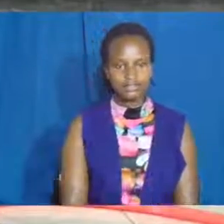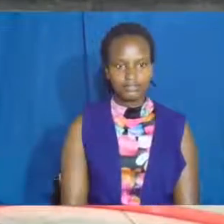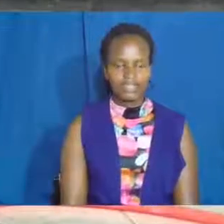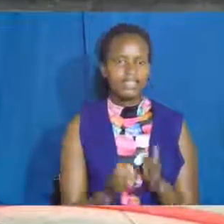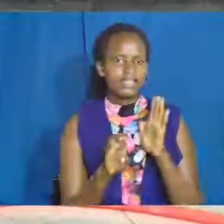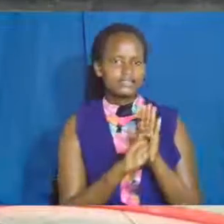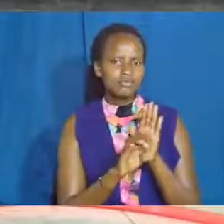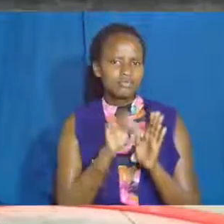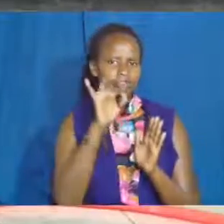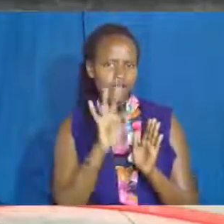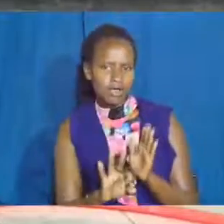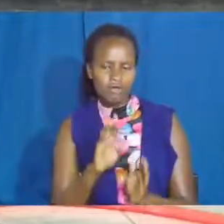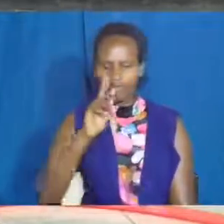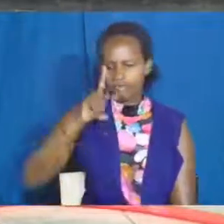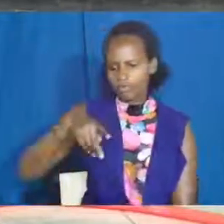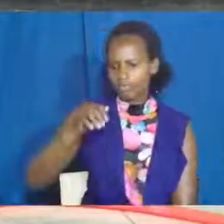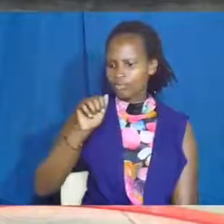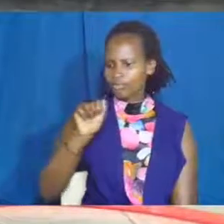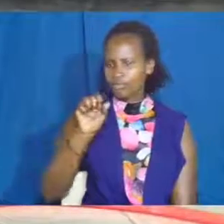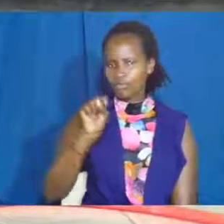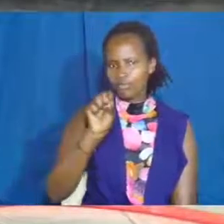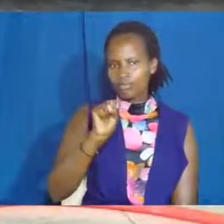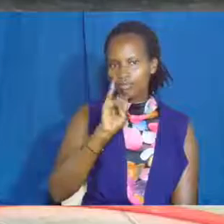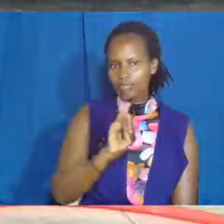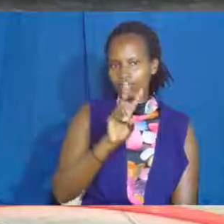of passive transport, examples of passive transports.